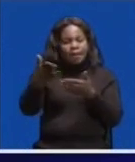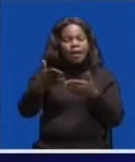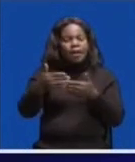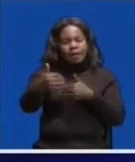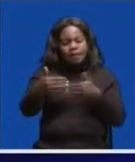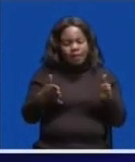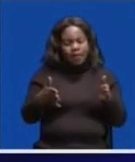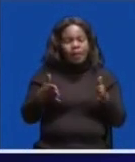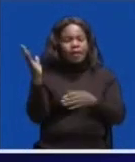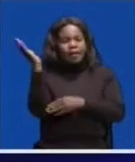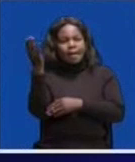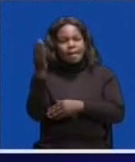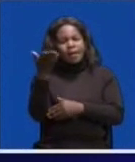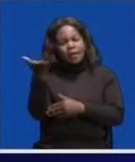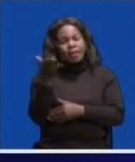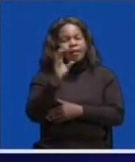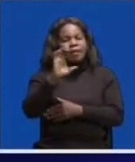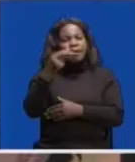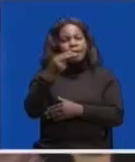district. Sharon Kunda reports.